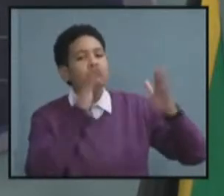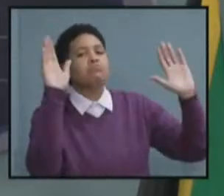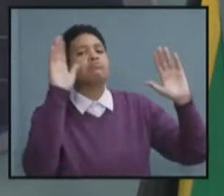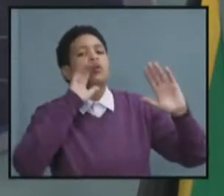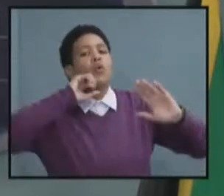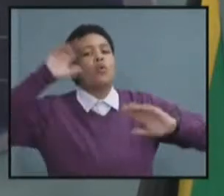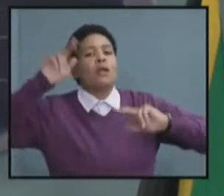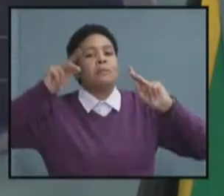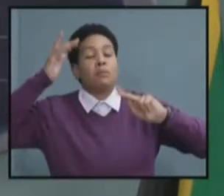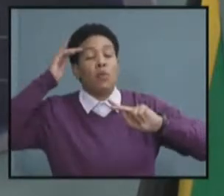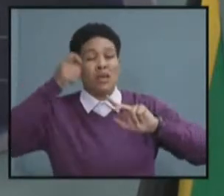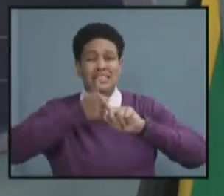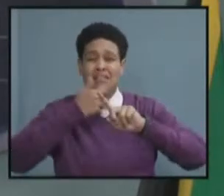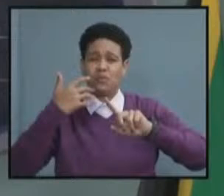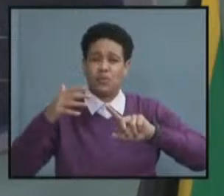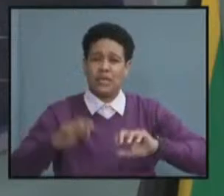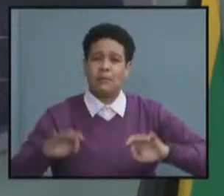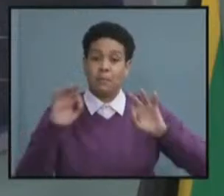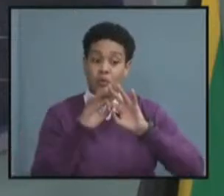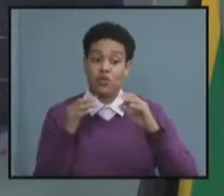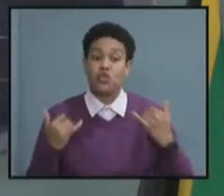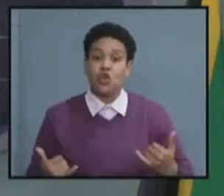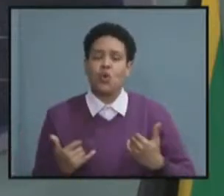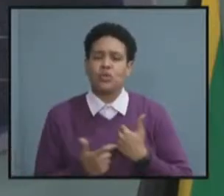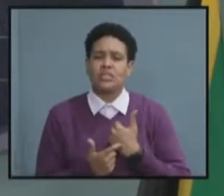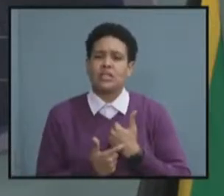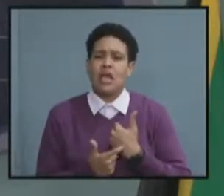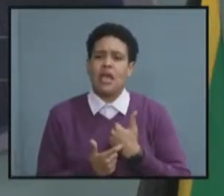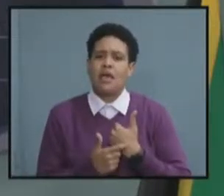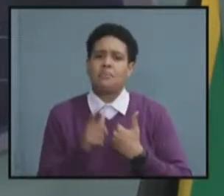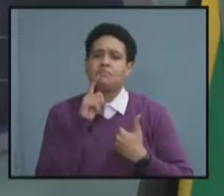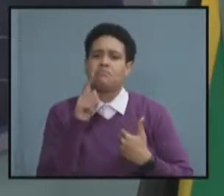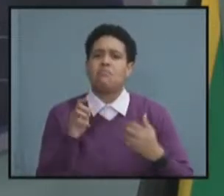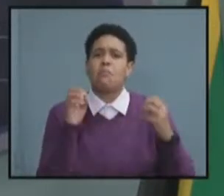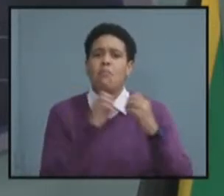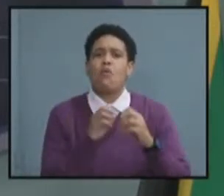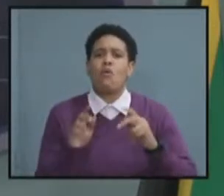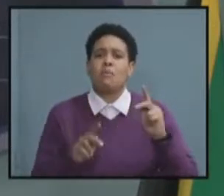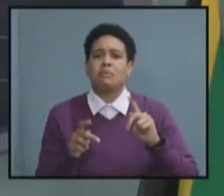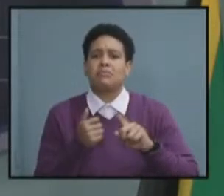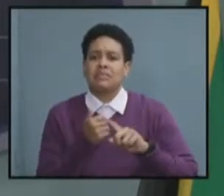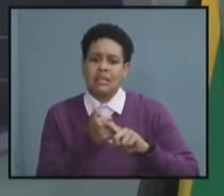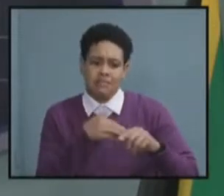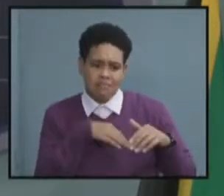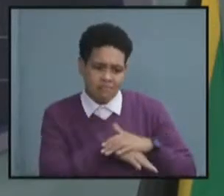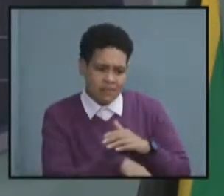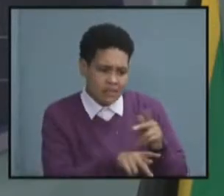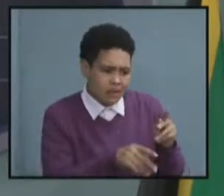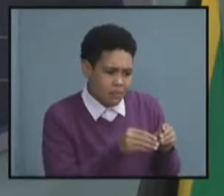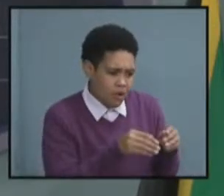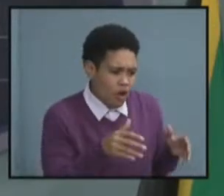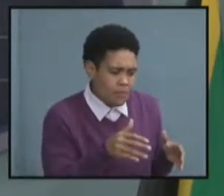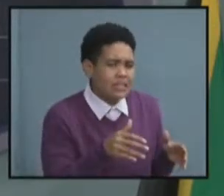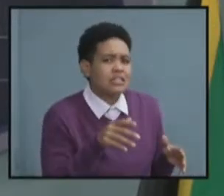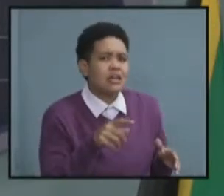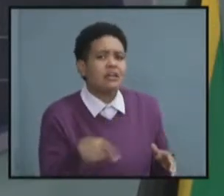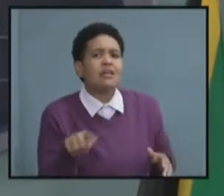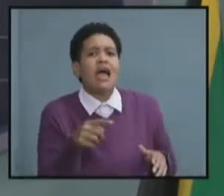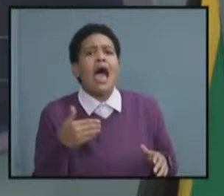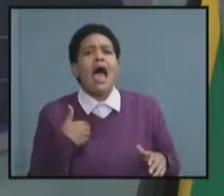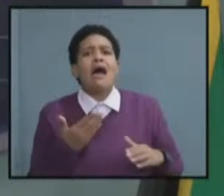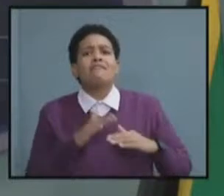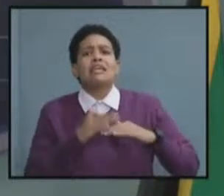elderly person, because it is so important at this time that as more persons come into the population and there is